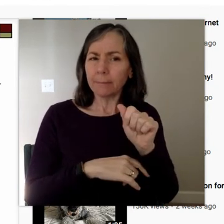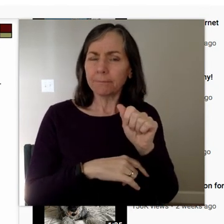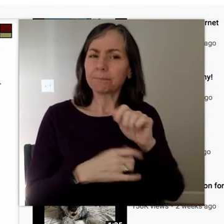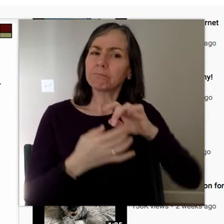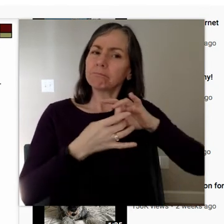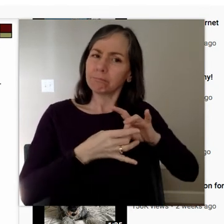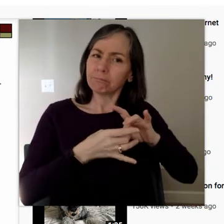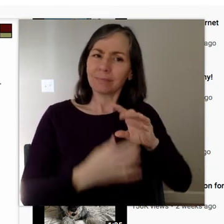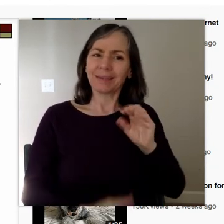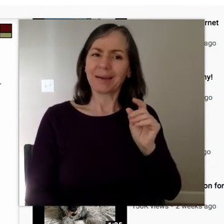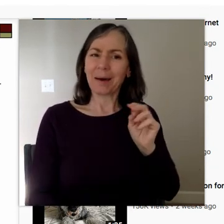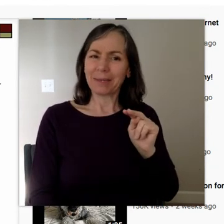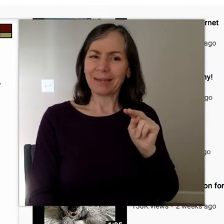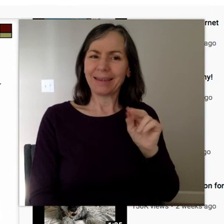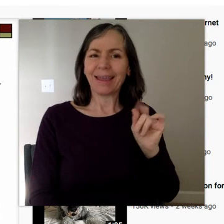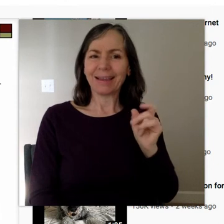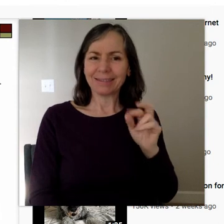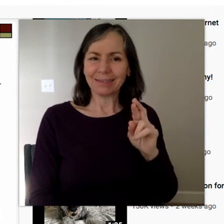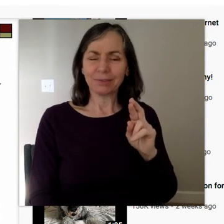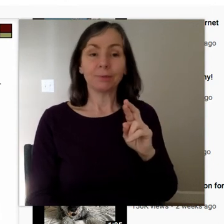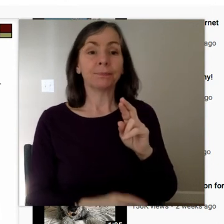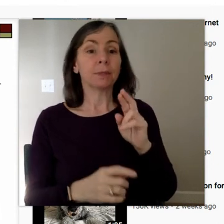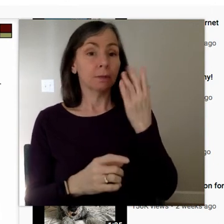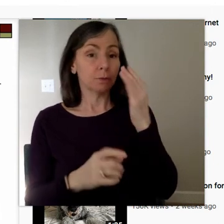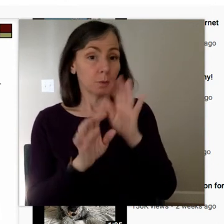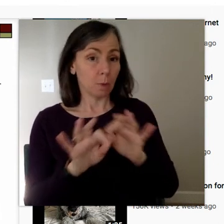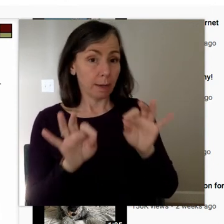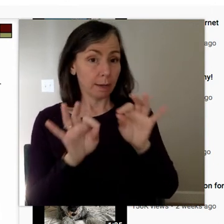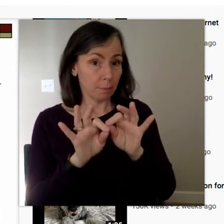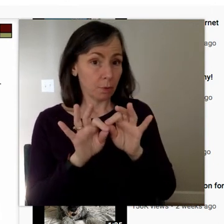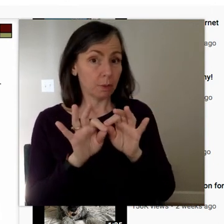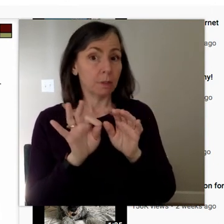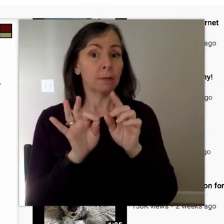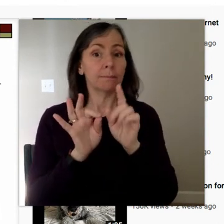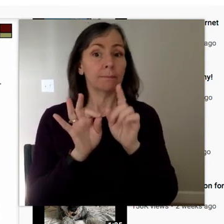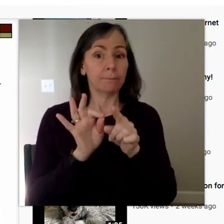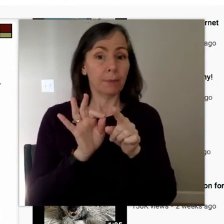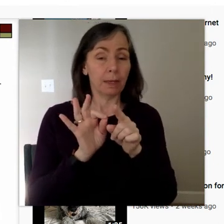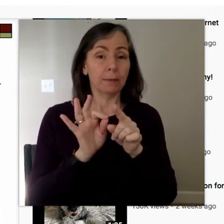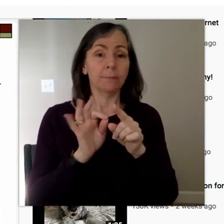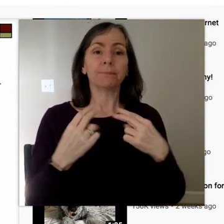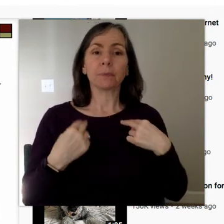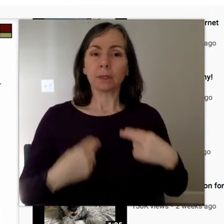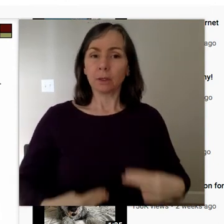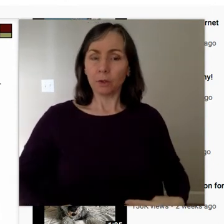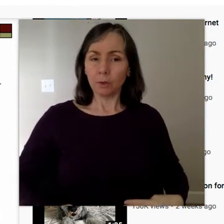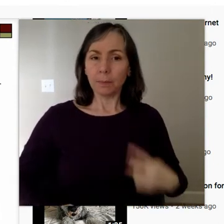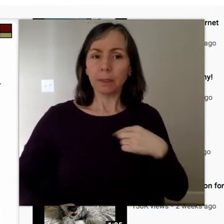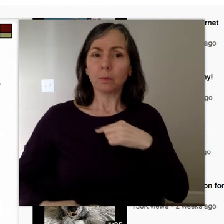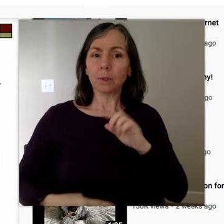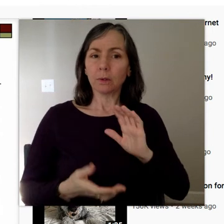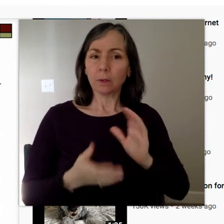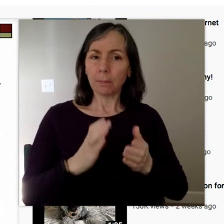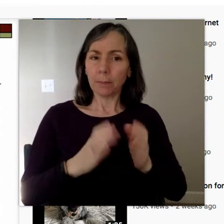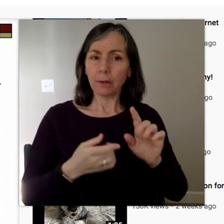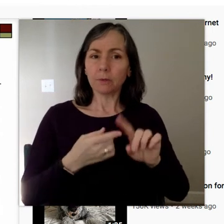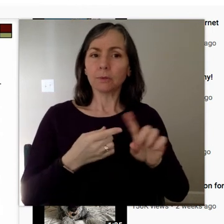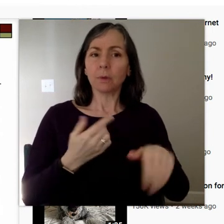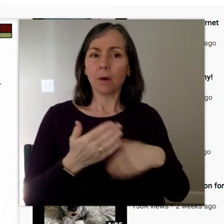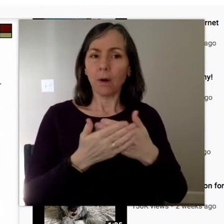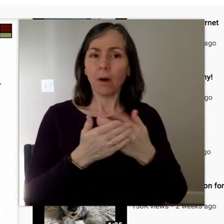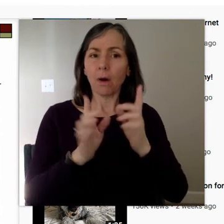Here's the significance that you can write down. A human, we're comparing a human to all of these